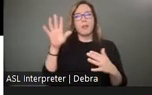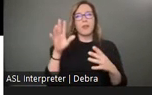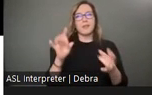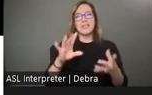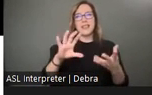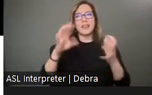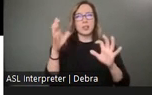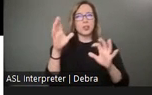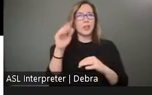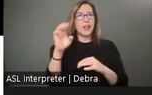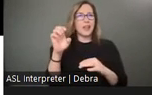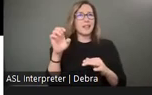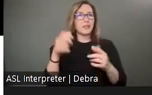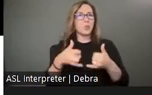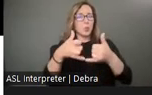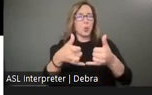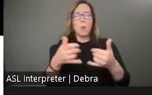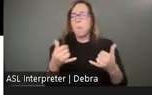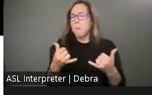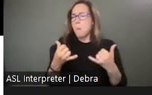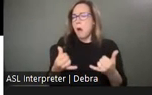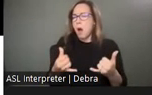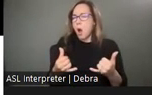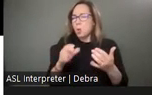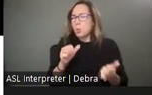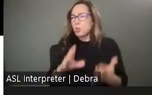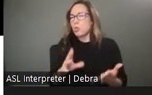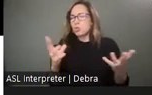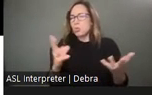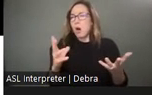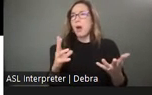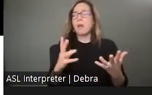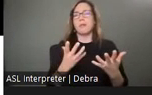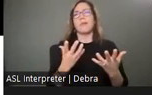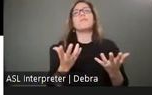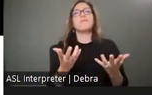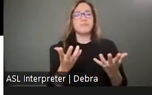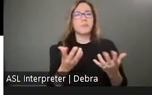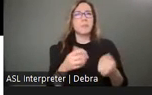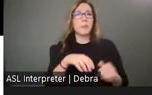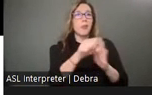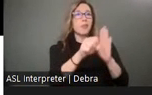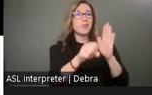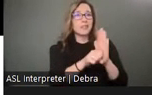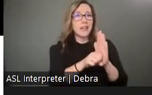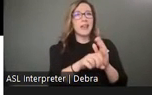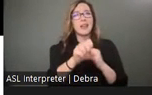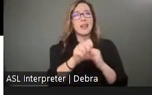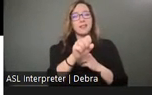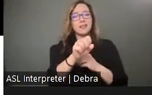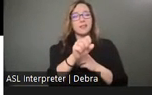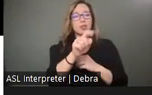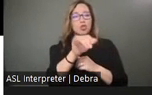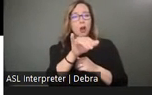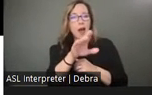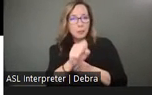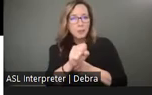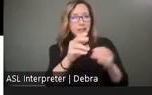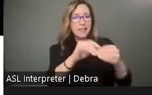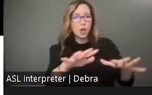The intent behind the modern approach is to reduce the burden on the states, tribes, and territories, as well as on FEMA,